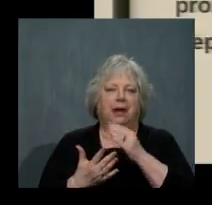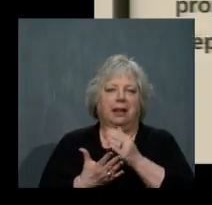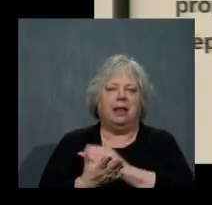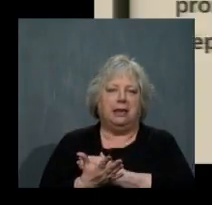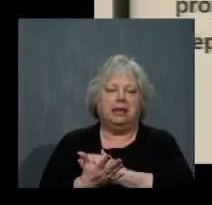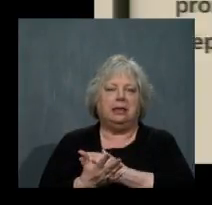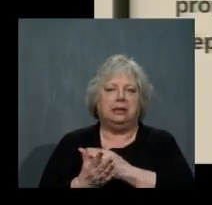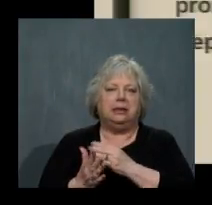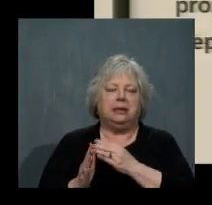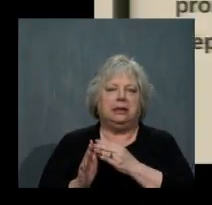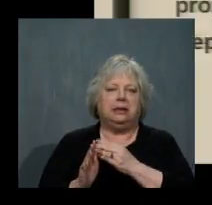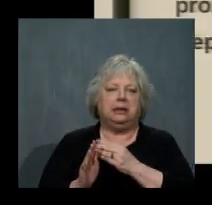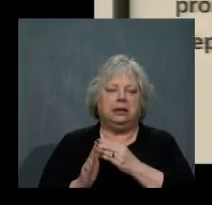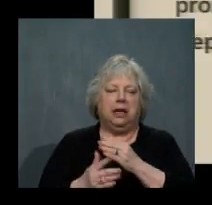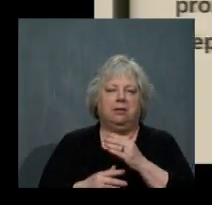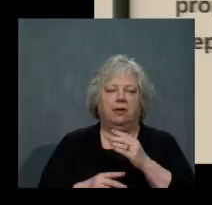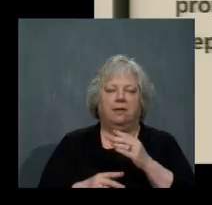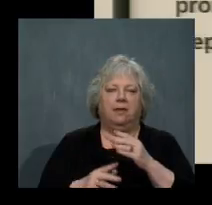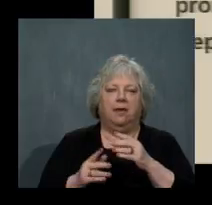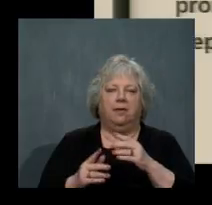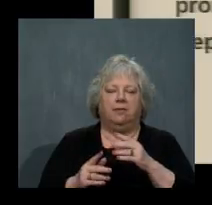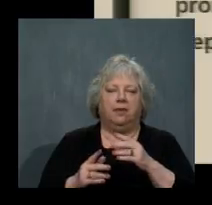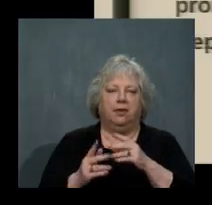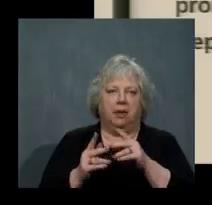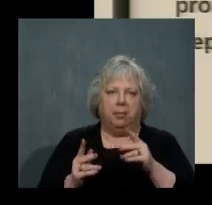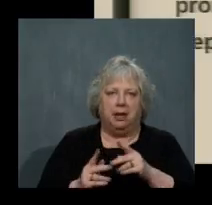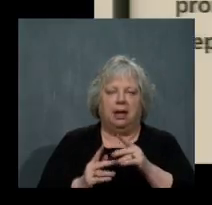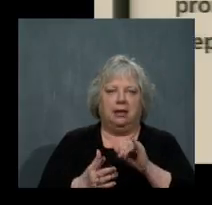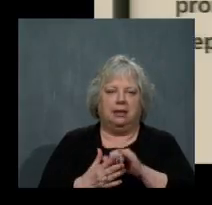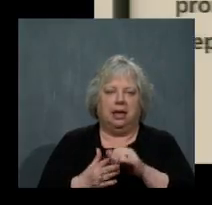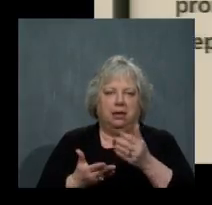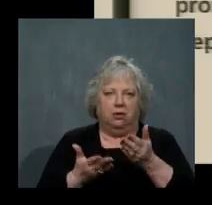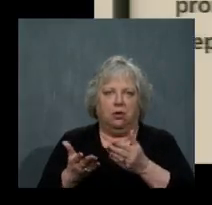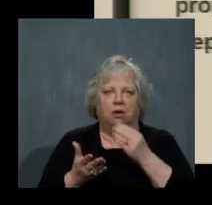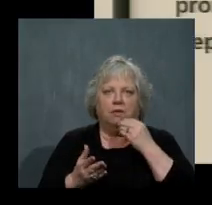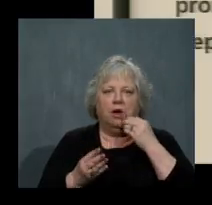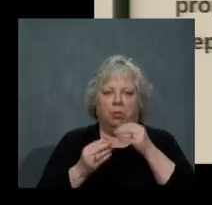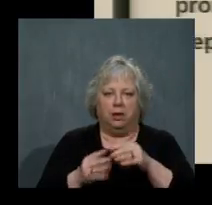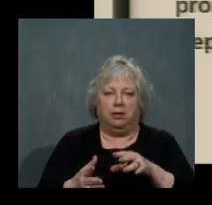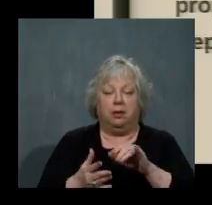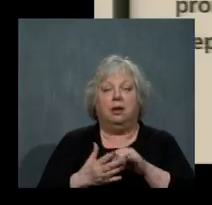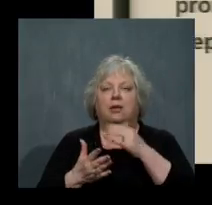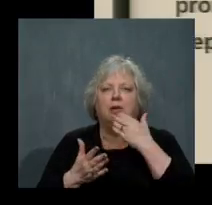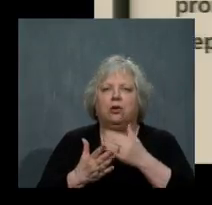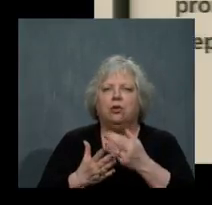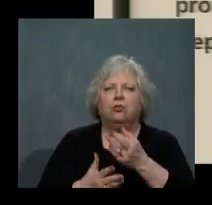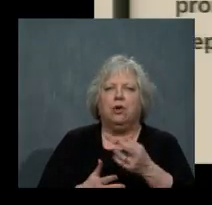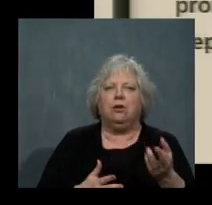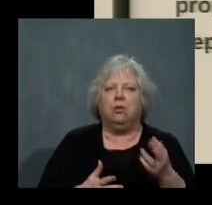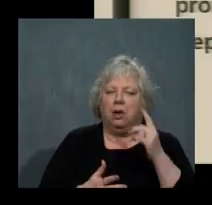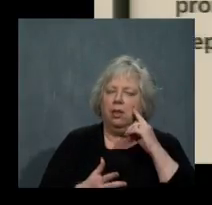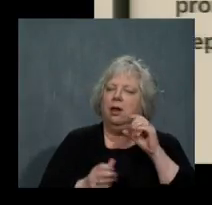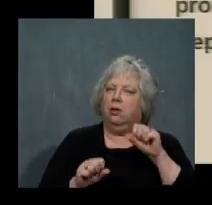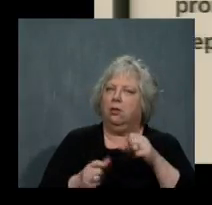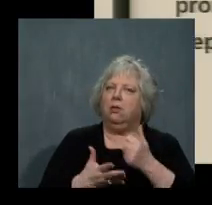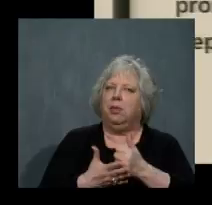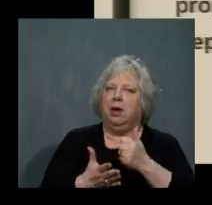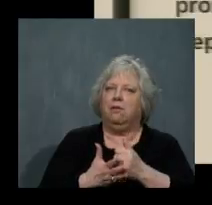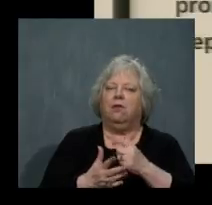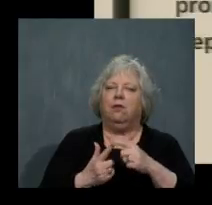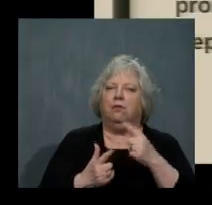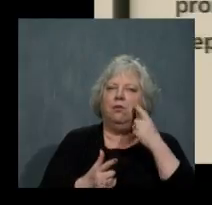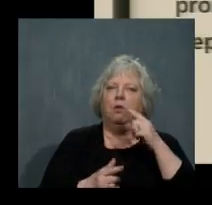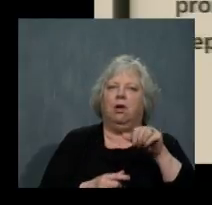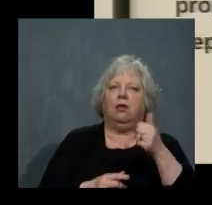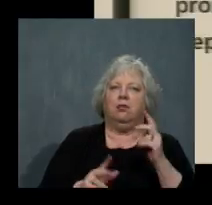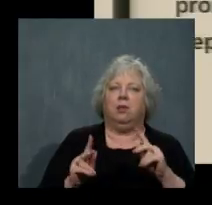listing of where people are serving others, that's a good resource. I haven't seen it like that. I think it could be helpful to others.